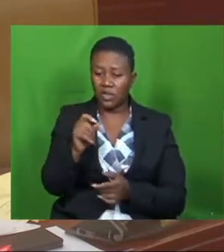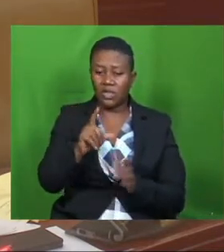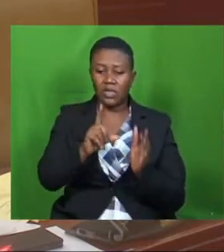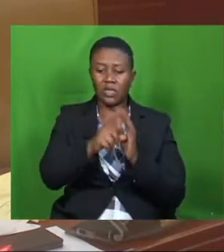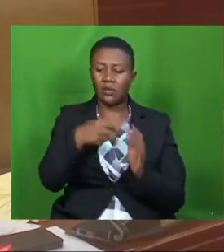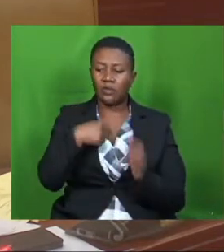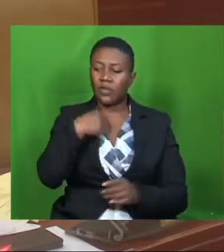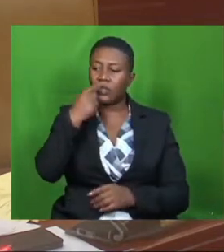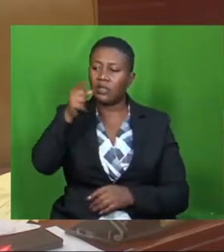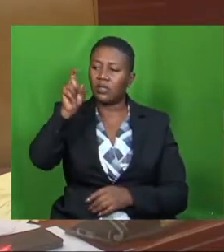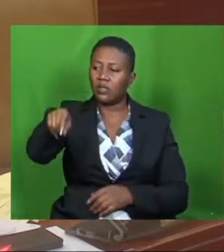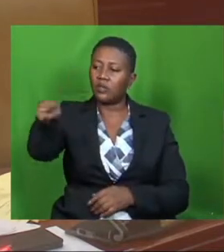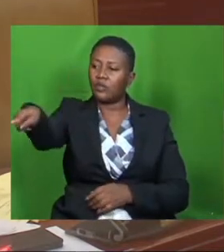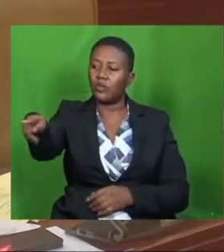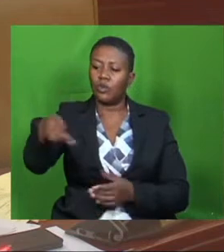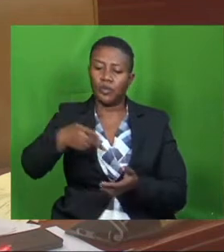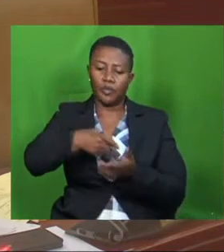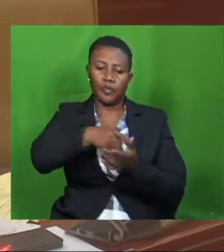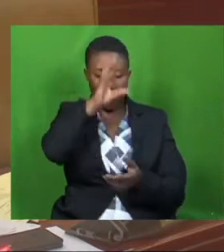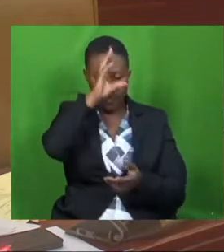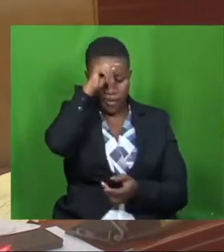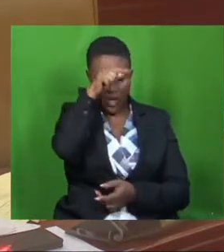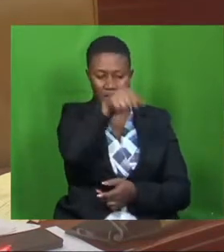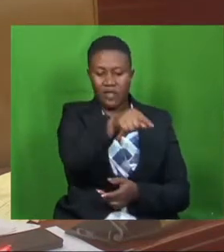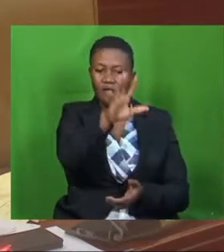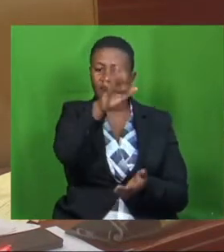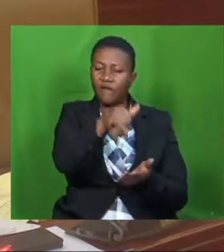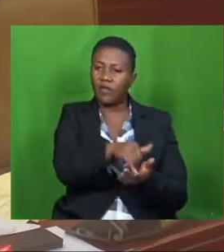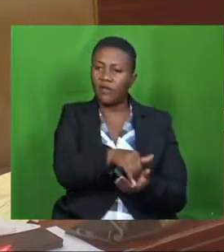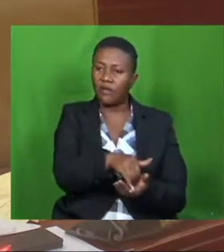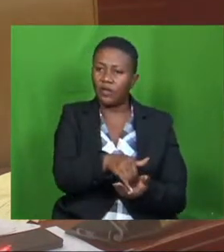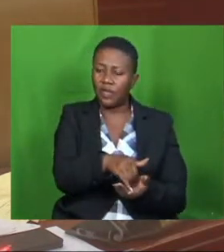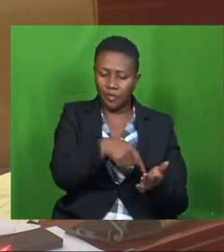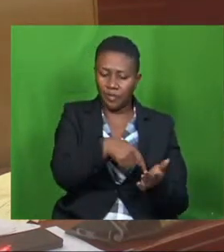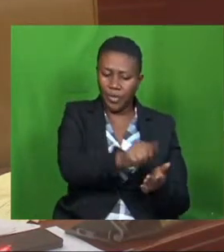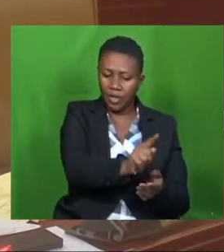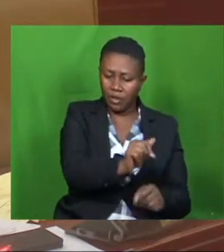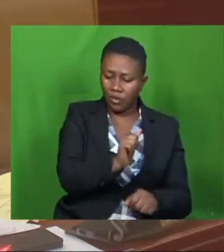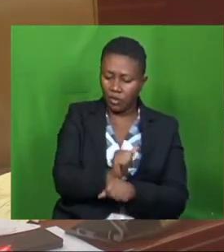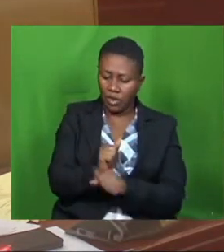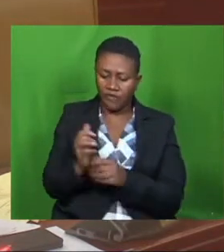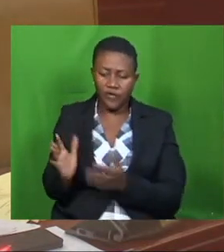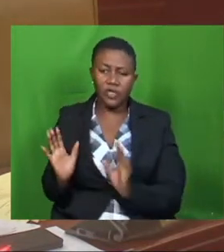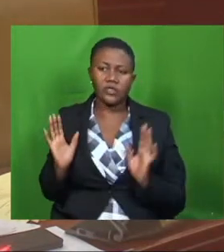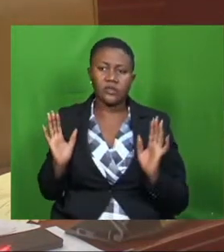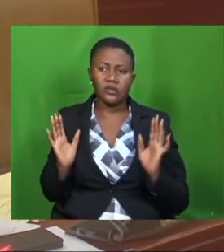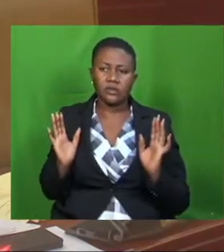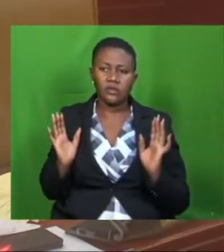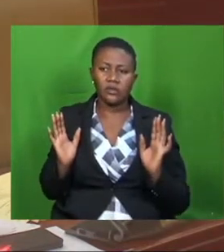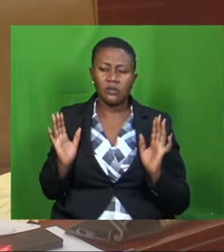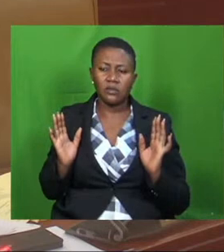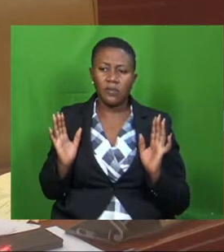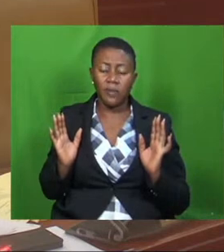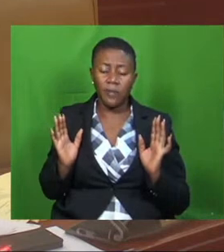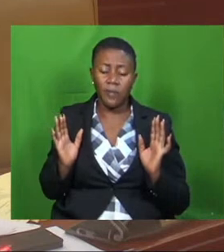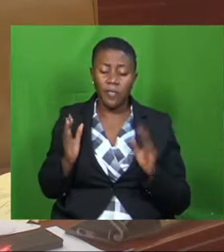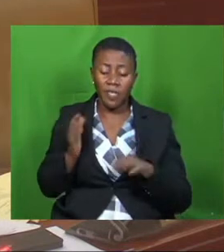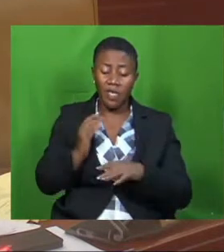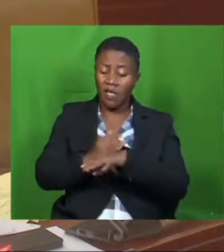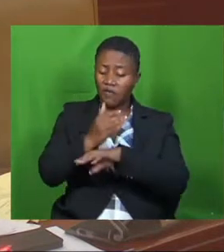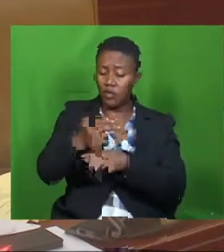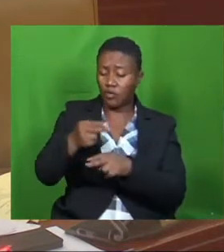takes its course. And so we are using this platform to appeal to Mr. Speaker and Parliament to